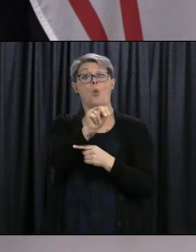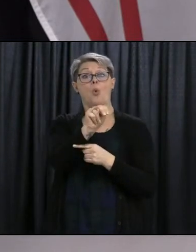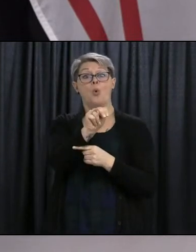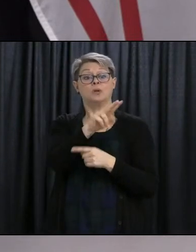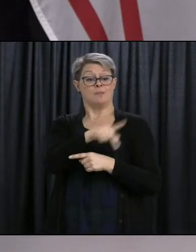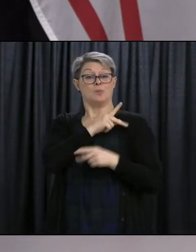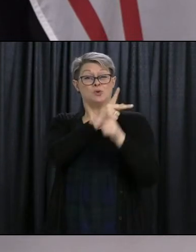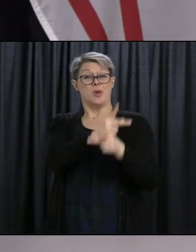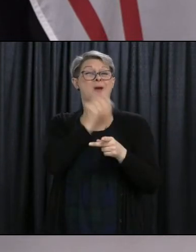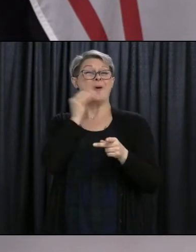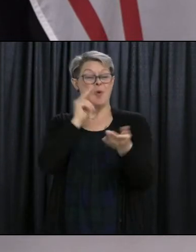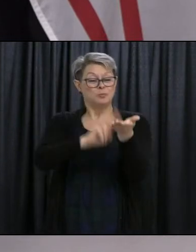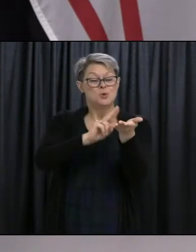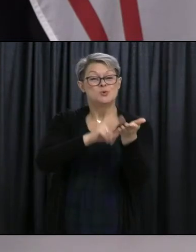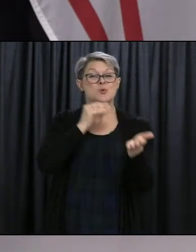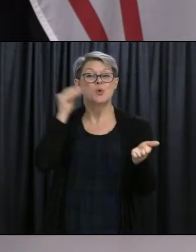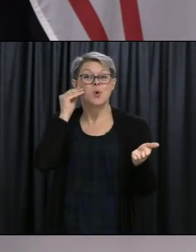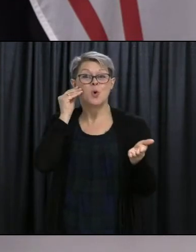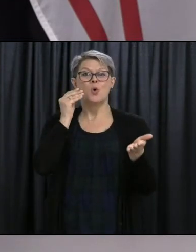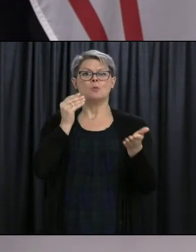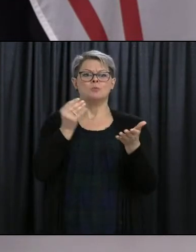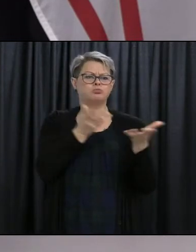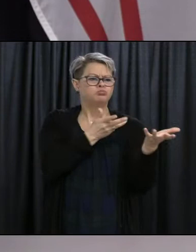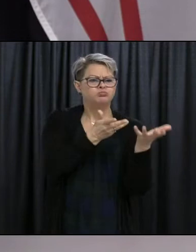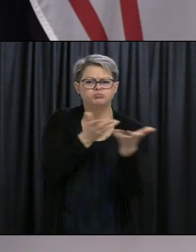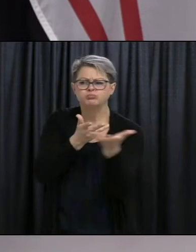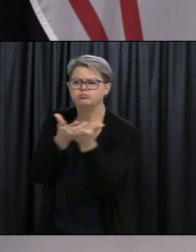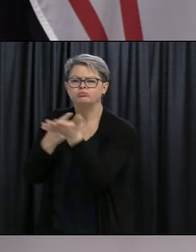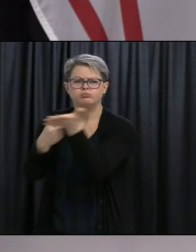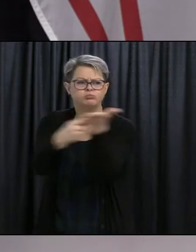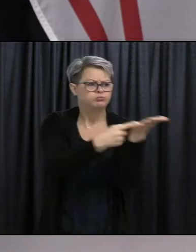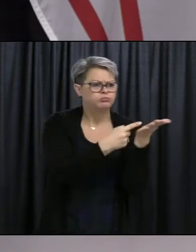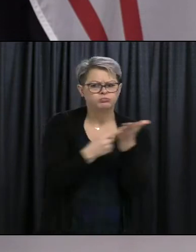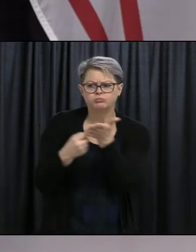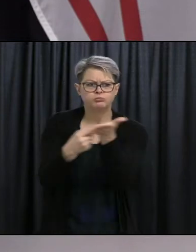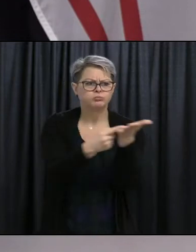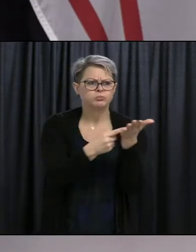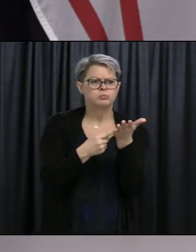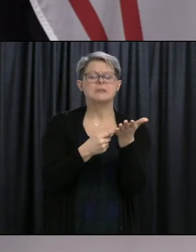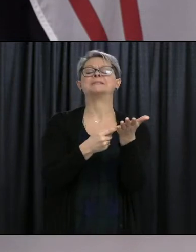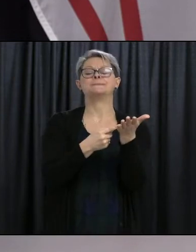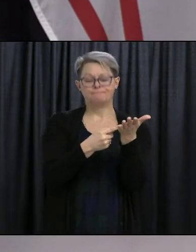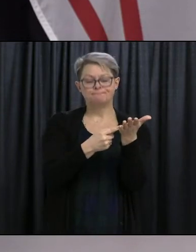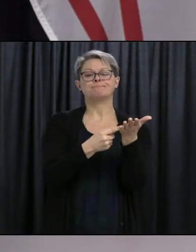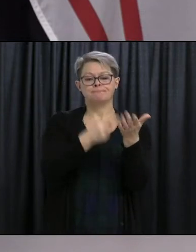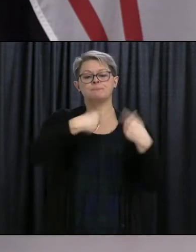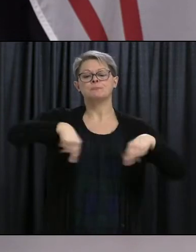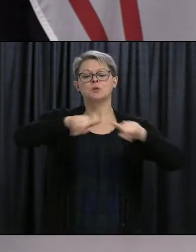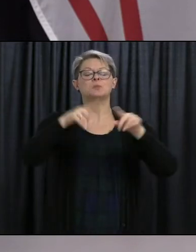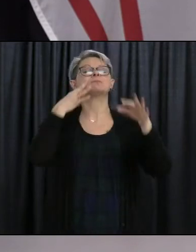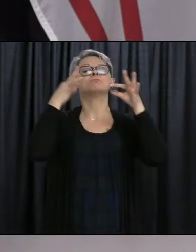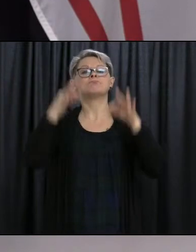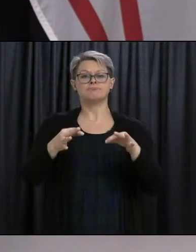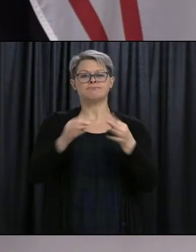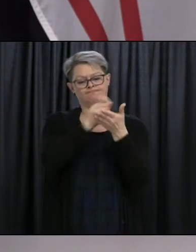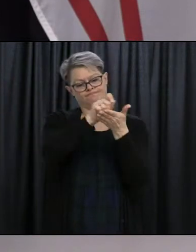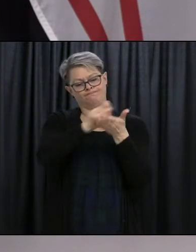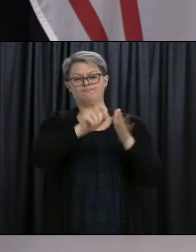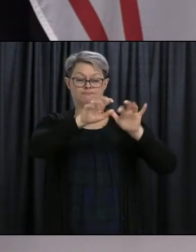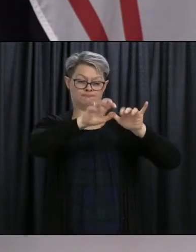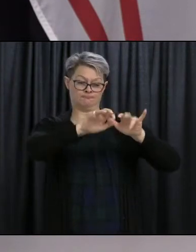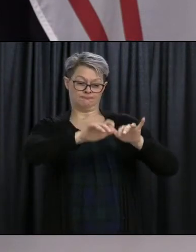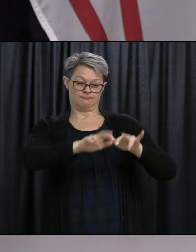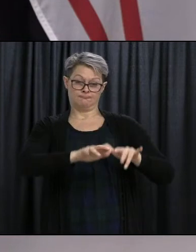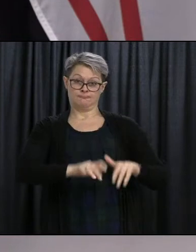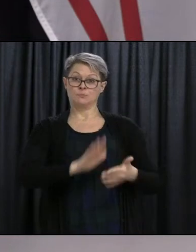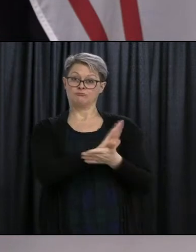personal care homes, and we came to. We developed a document as a